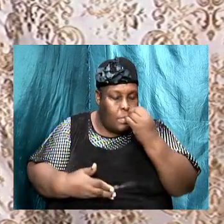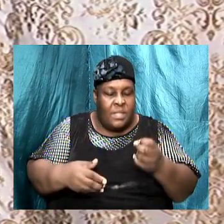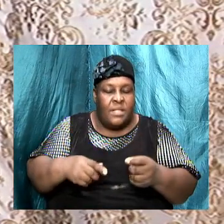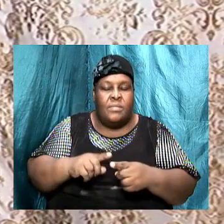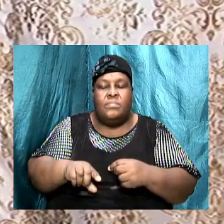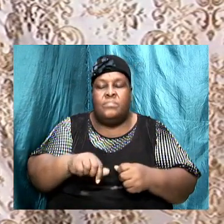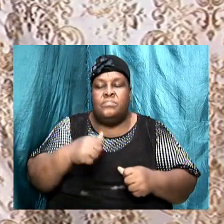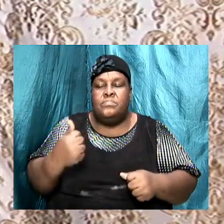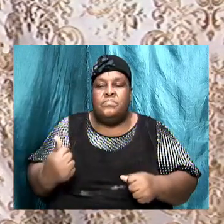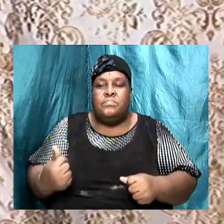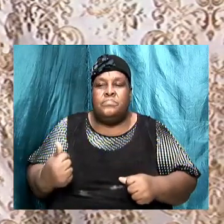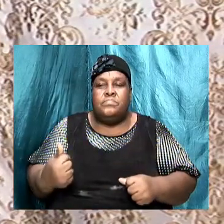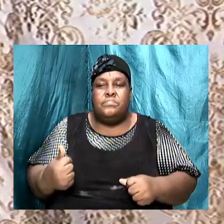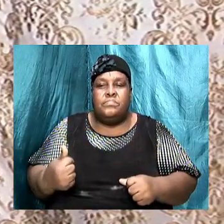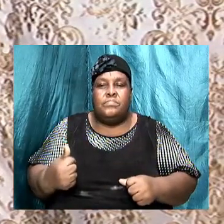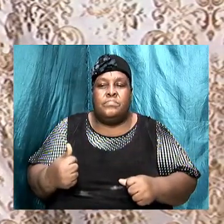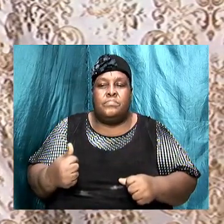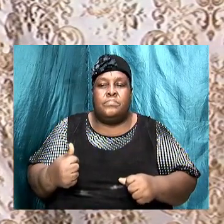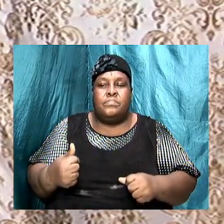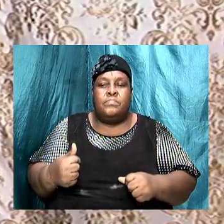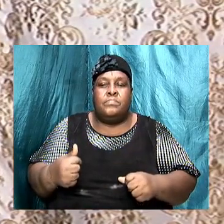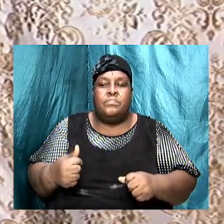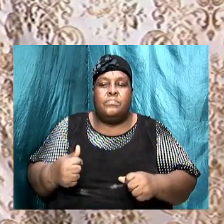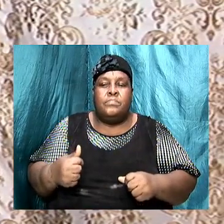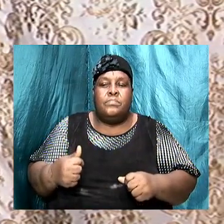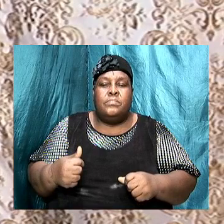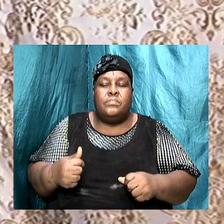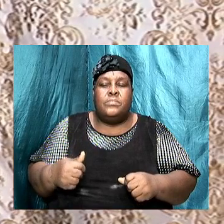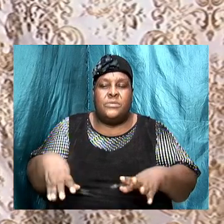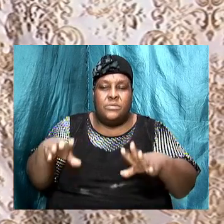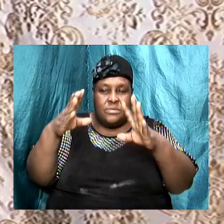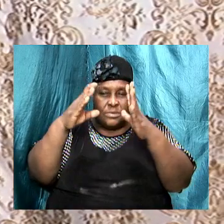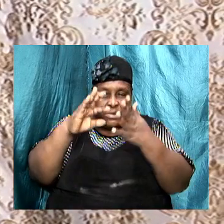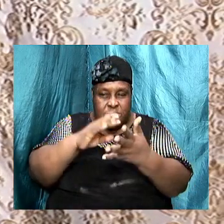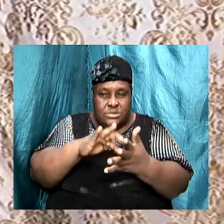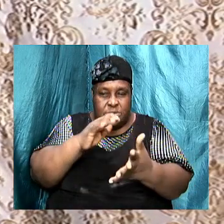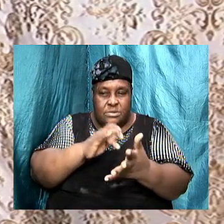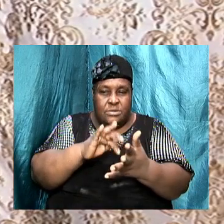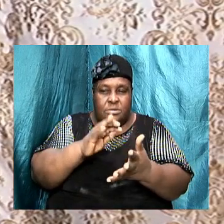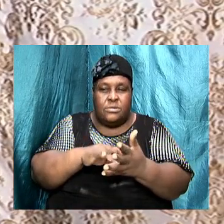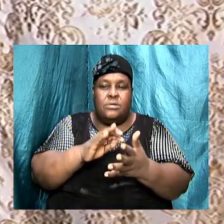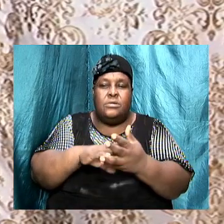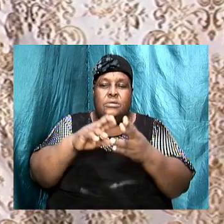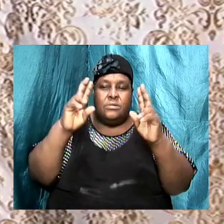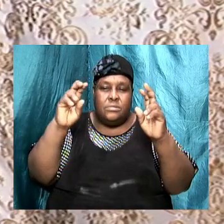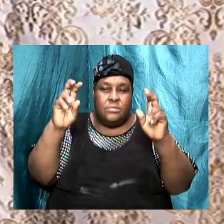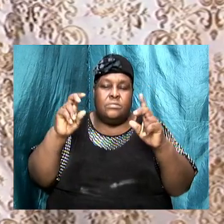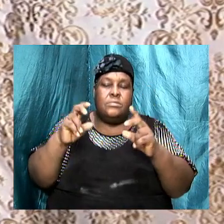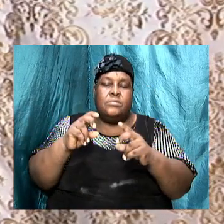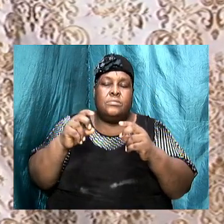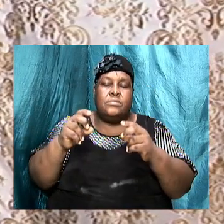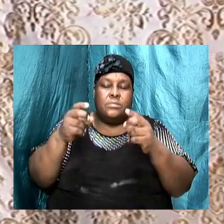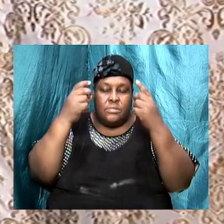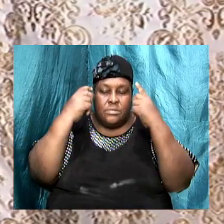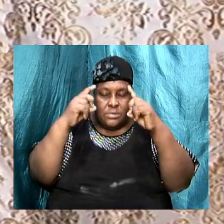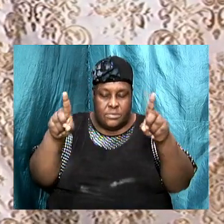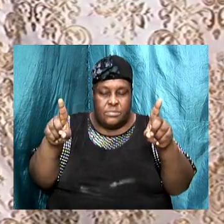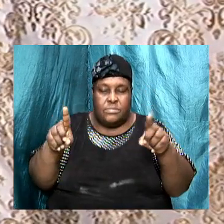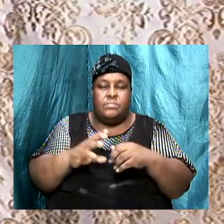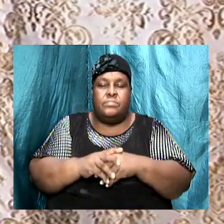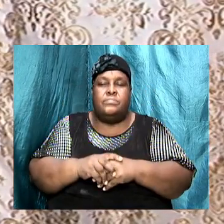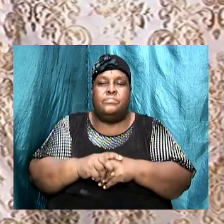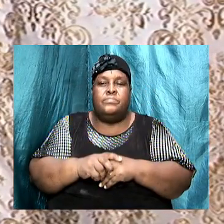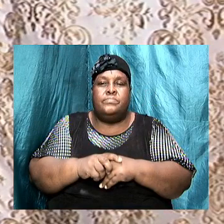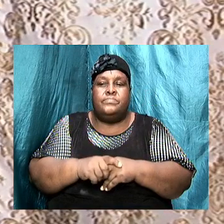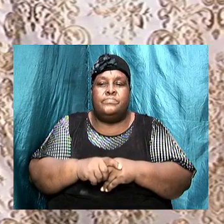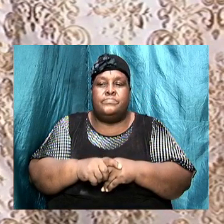another session in our series that we have been doing on doctrine. Amen. And,